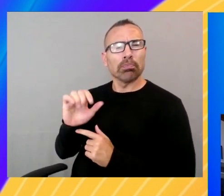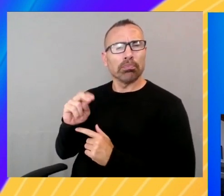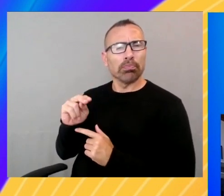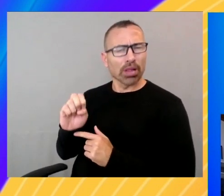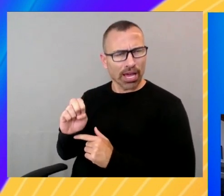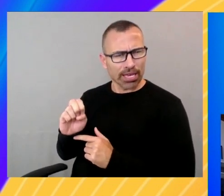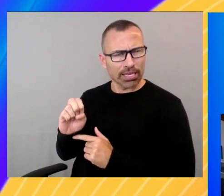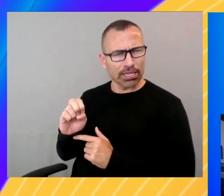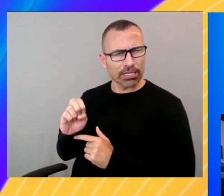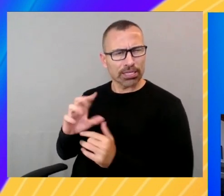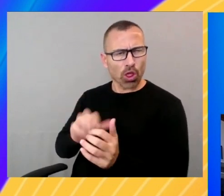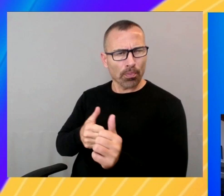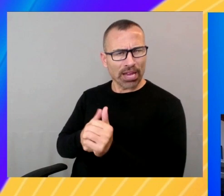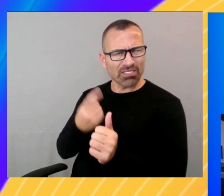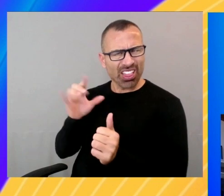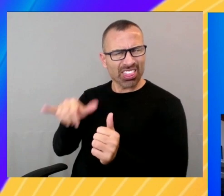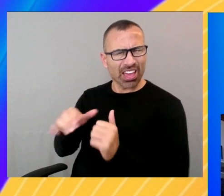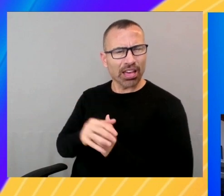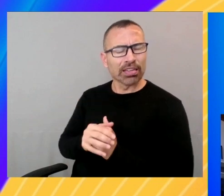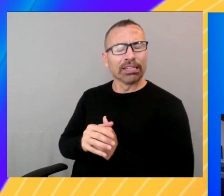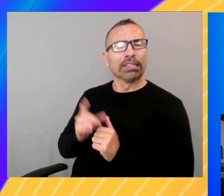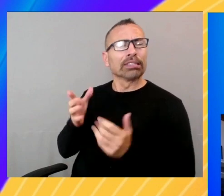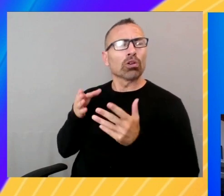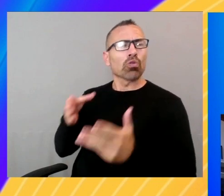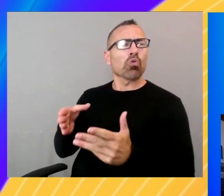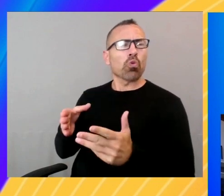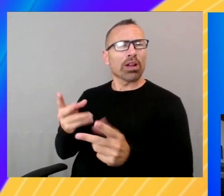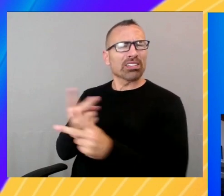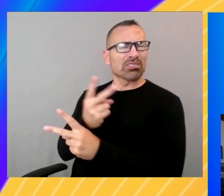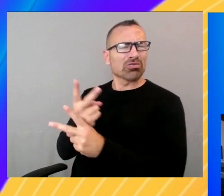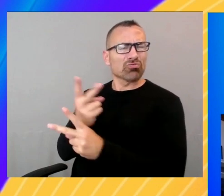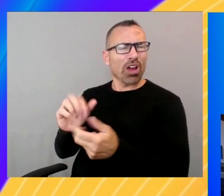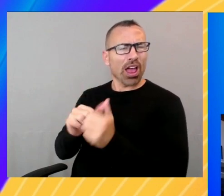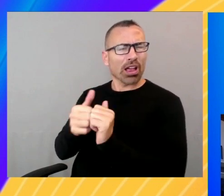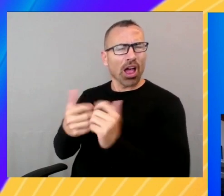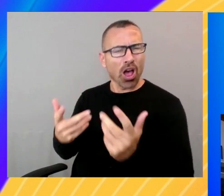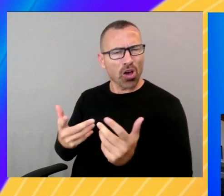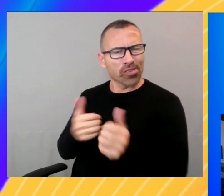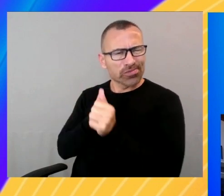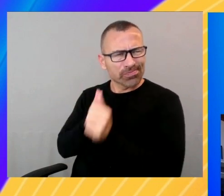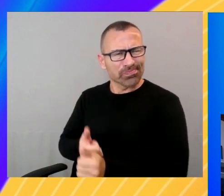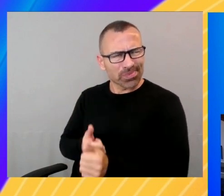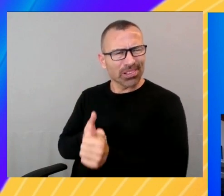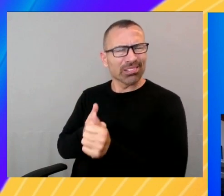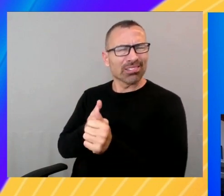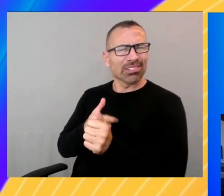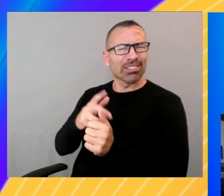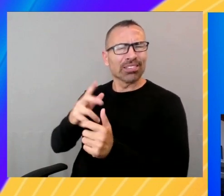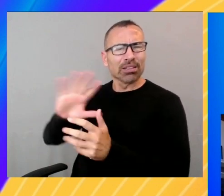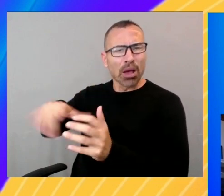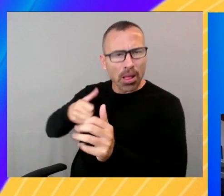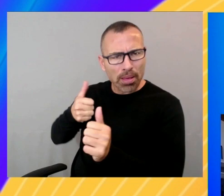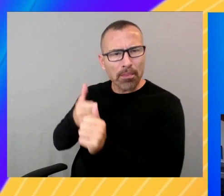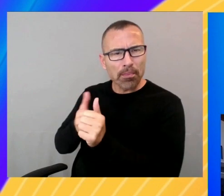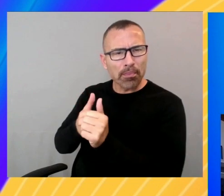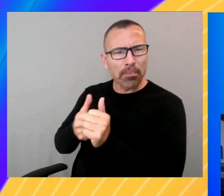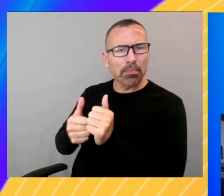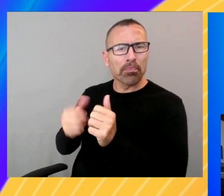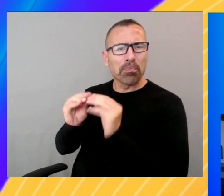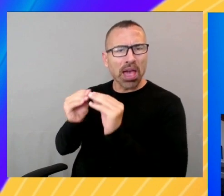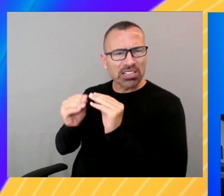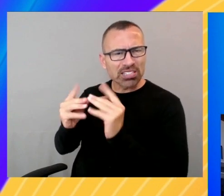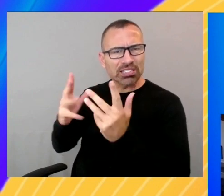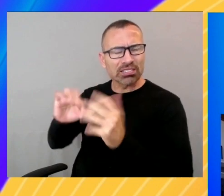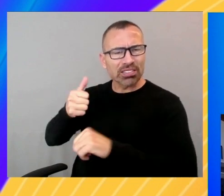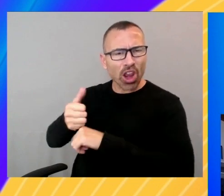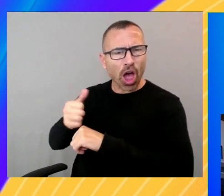track how your compliance patching has been deployed, or like where you are out of compliance?